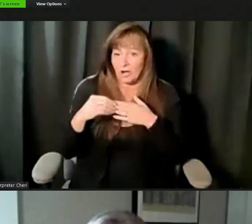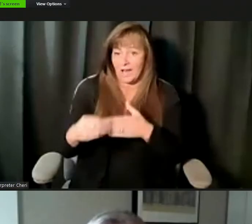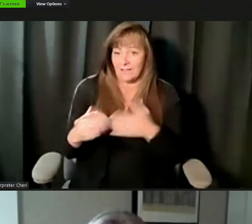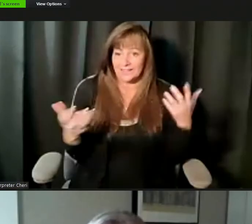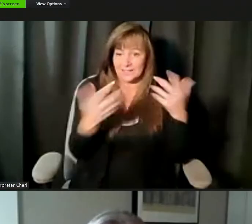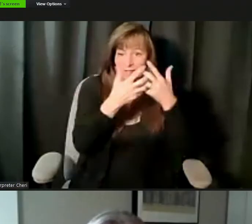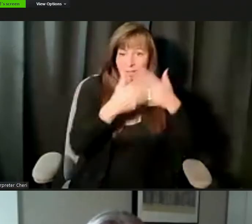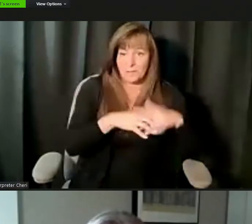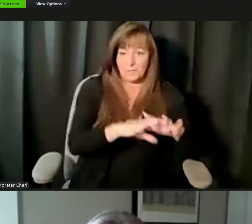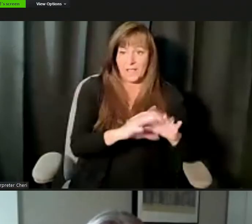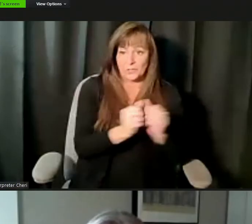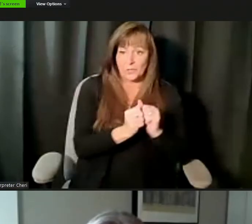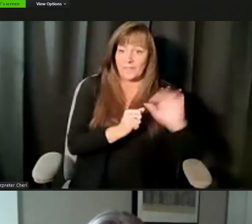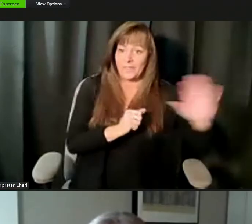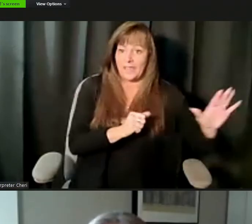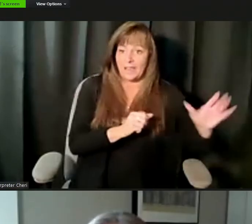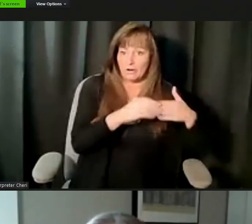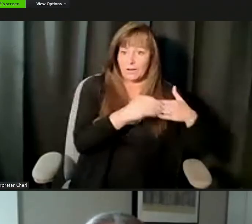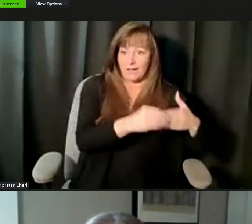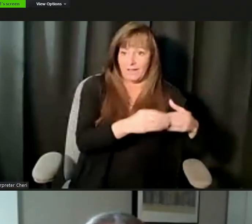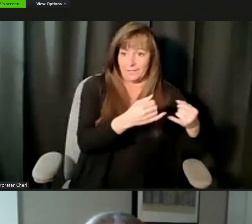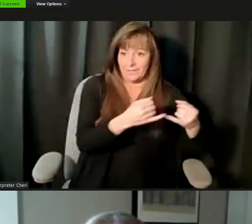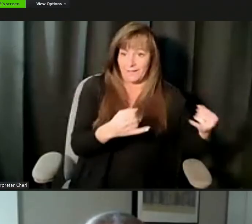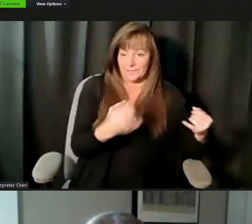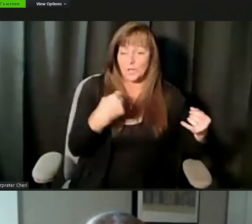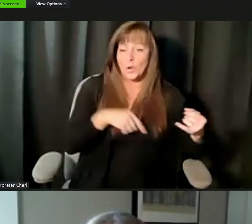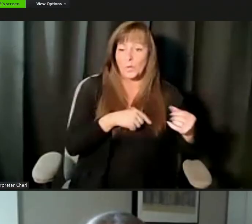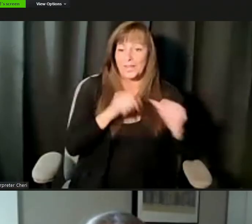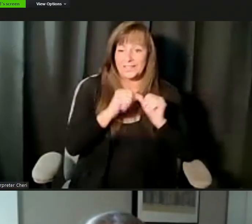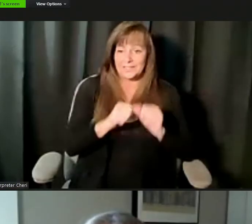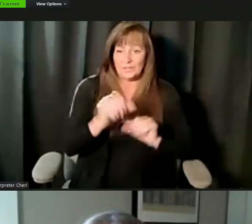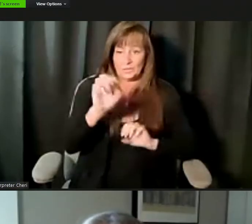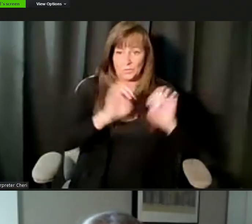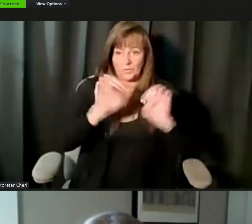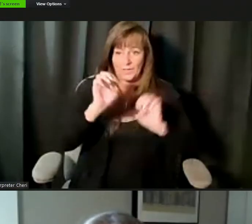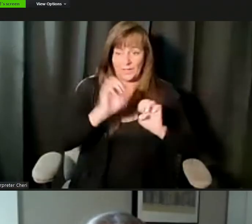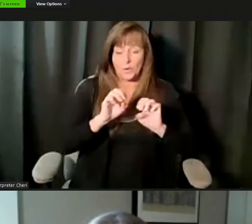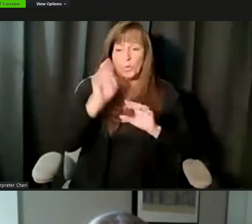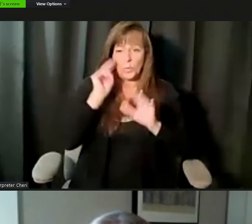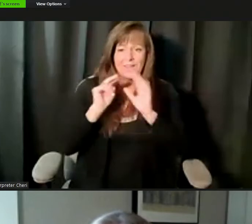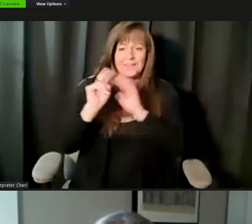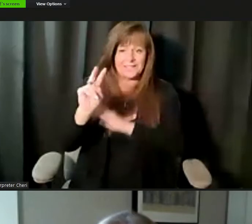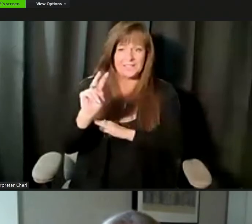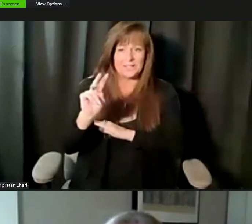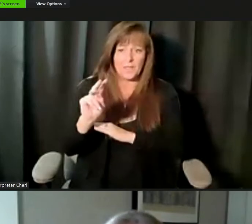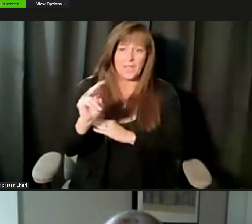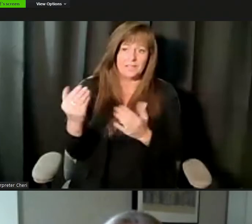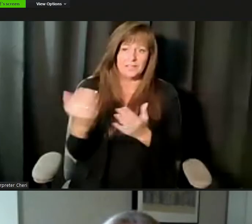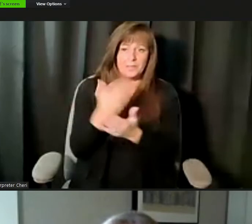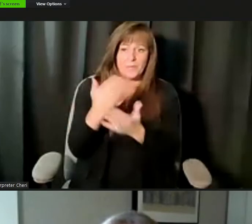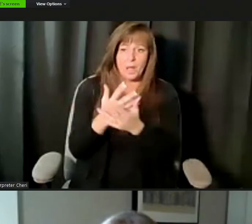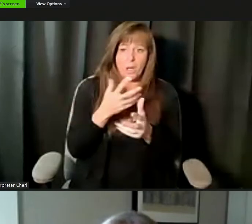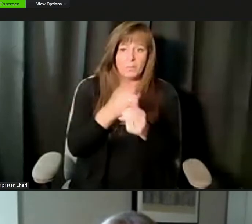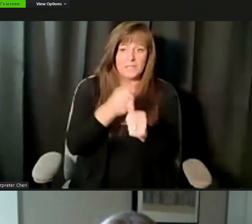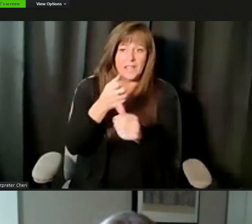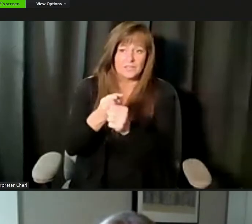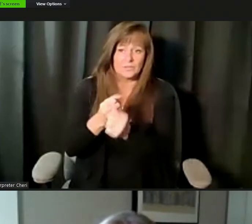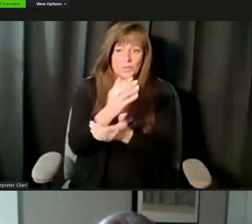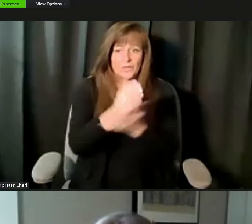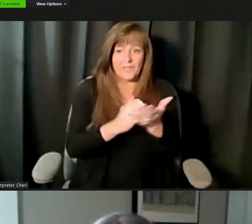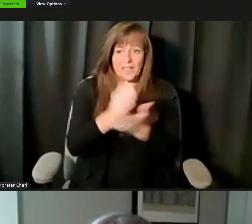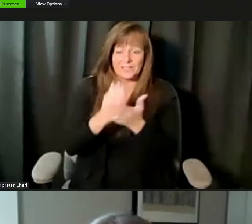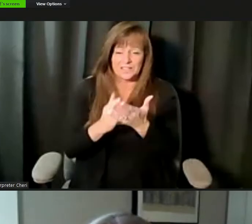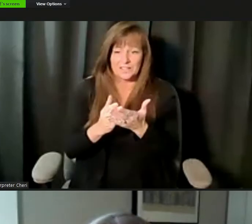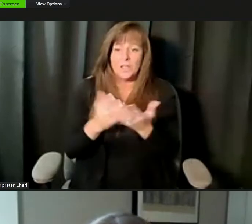guidelines. So we do continue to evaluate that and do anticipate, making some updates in some ways to our phasing. What we rolled